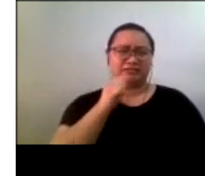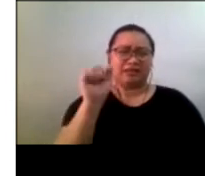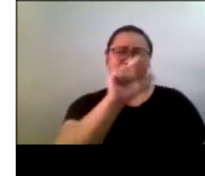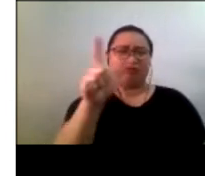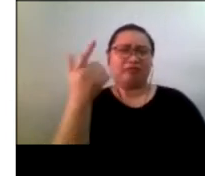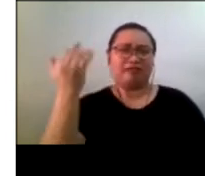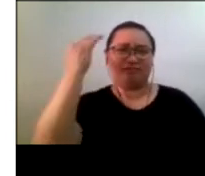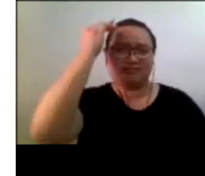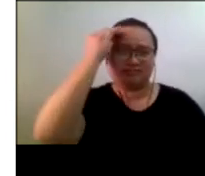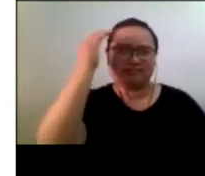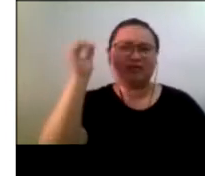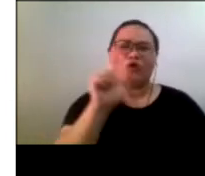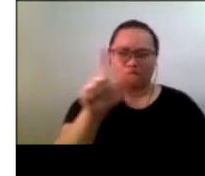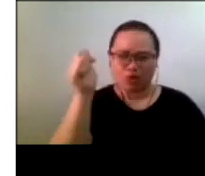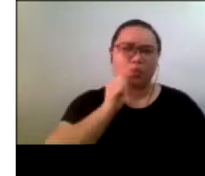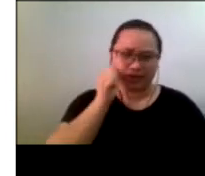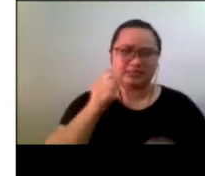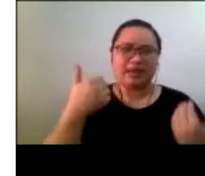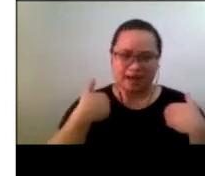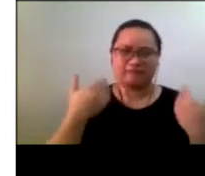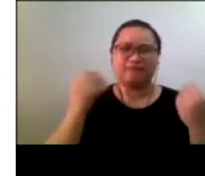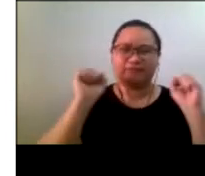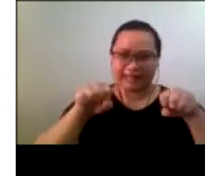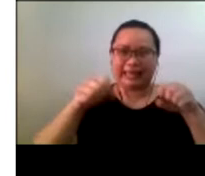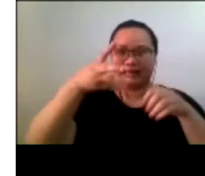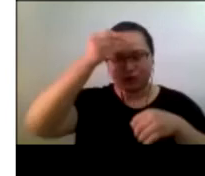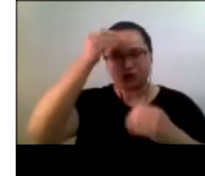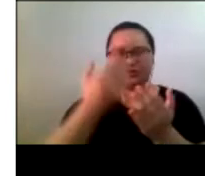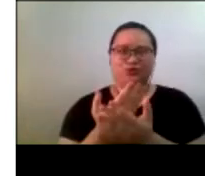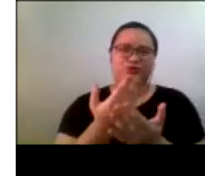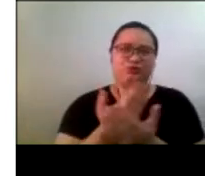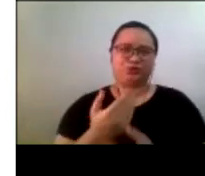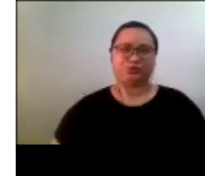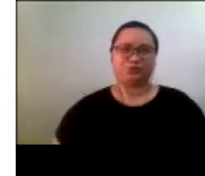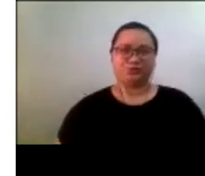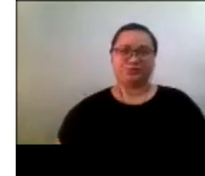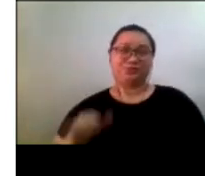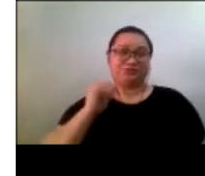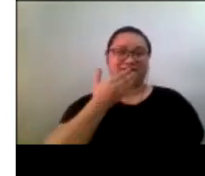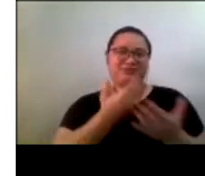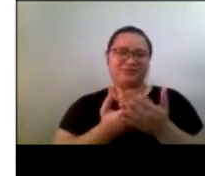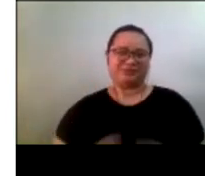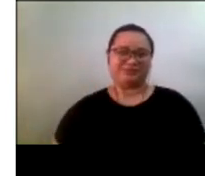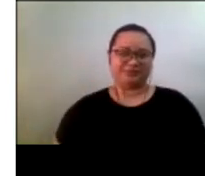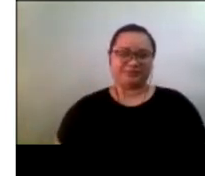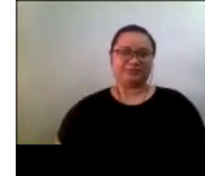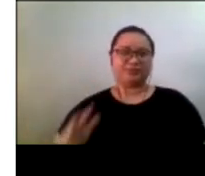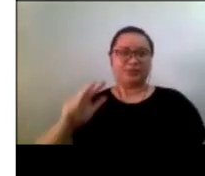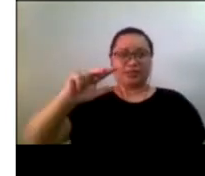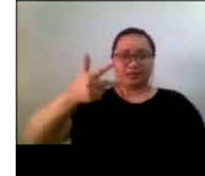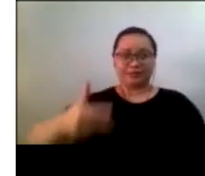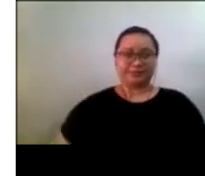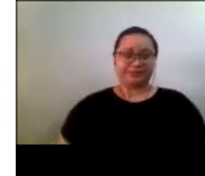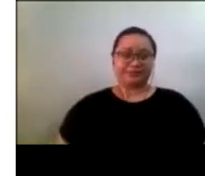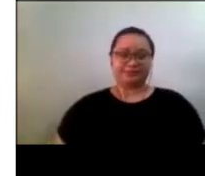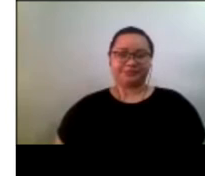share. And, well, of course, and that's a good thing. Third one. There are many things